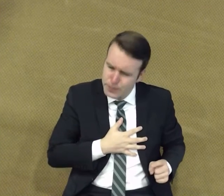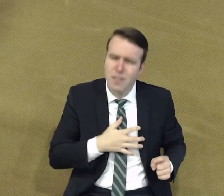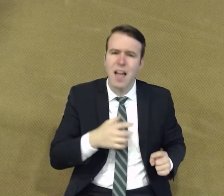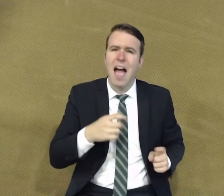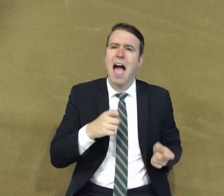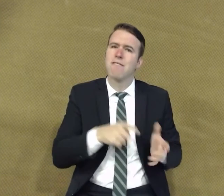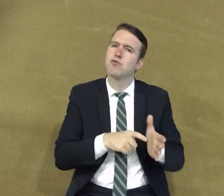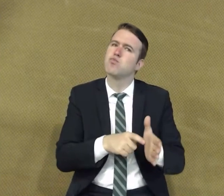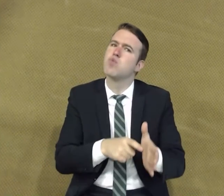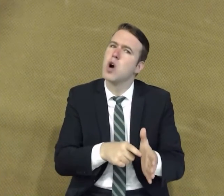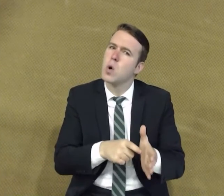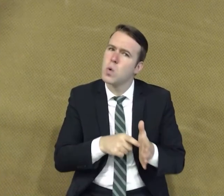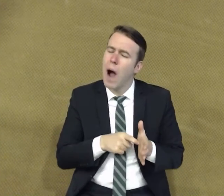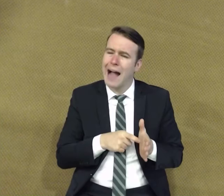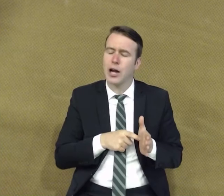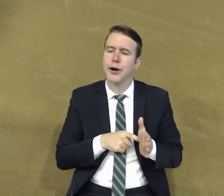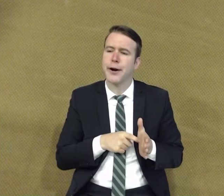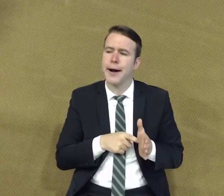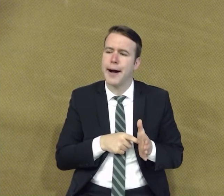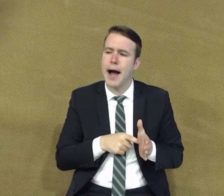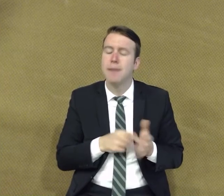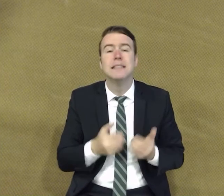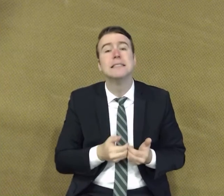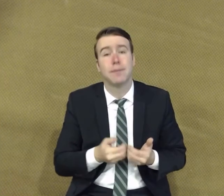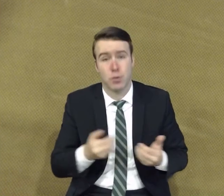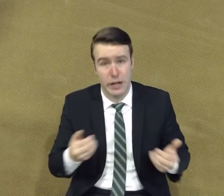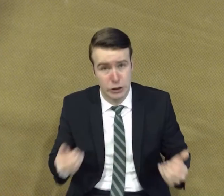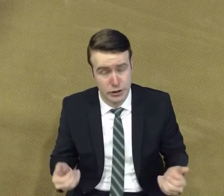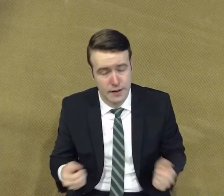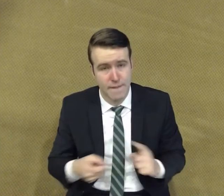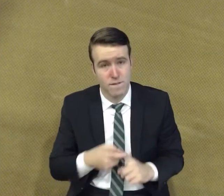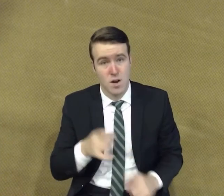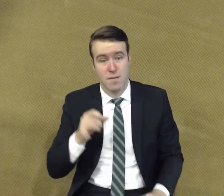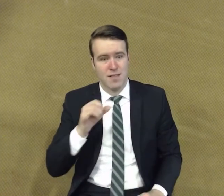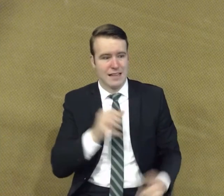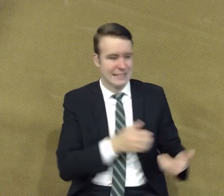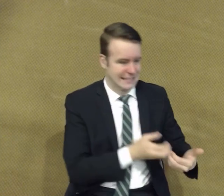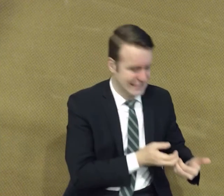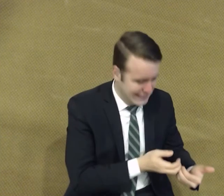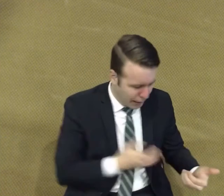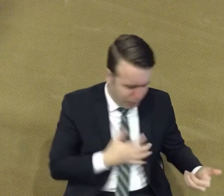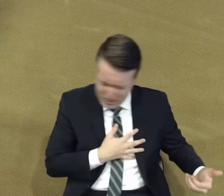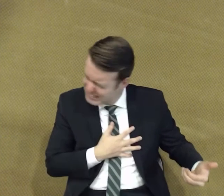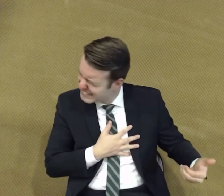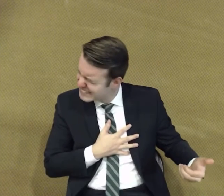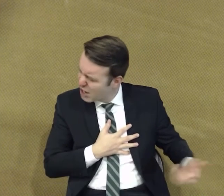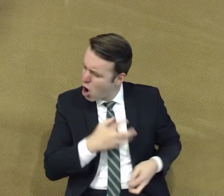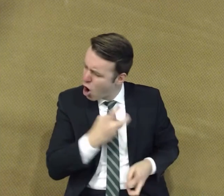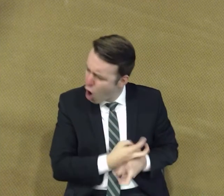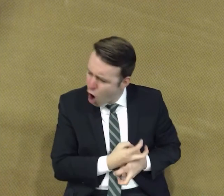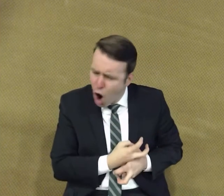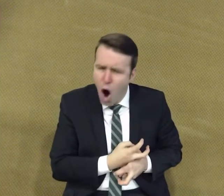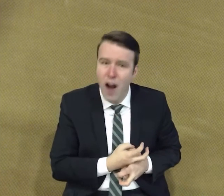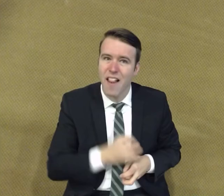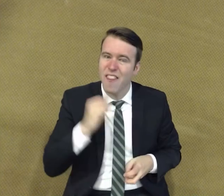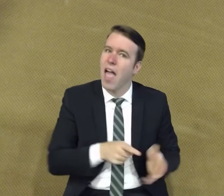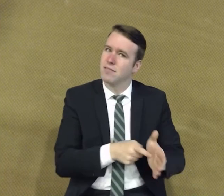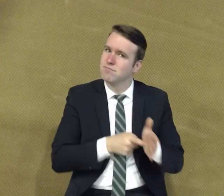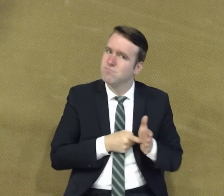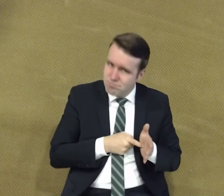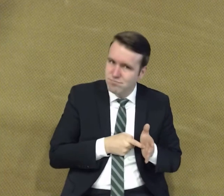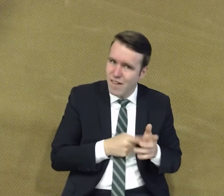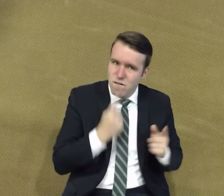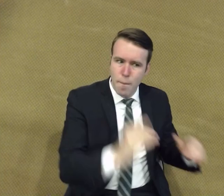going to require a separation from them physically, and all that goes along with that,